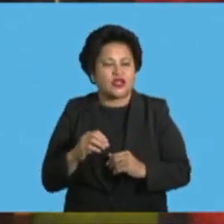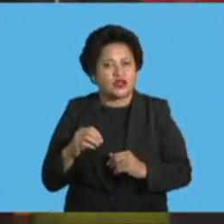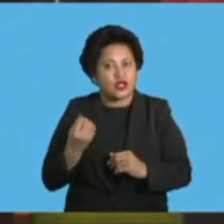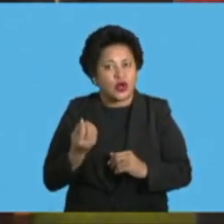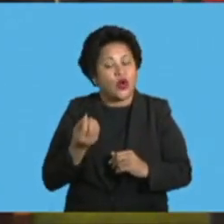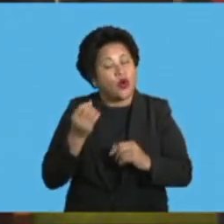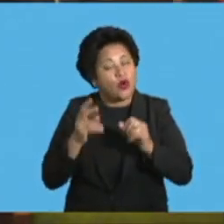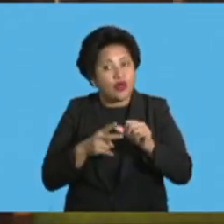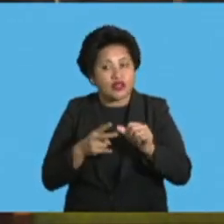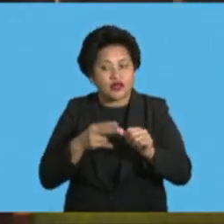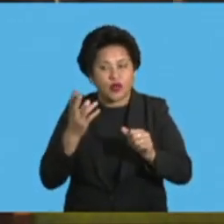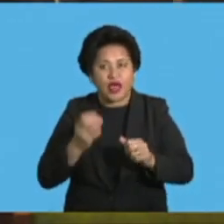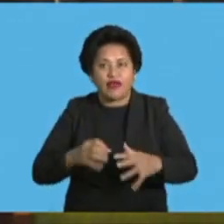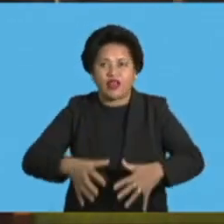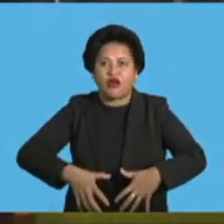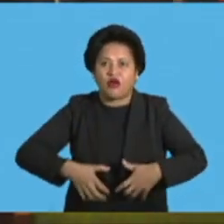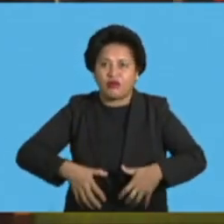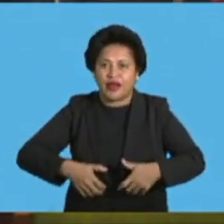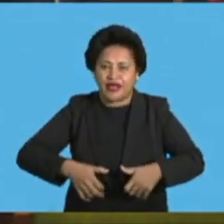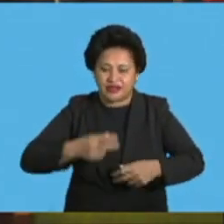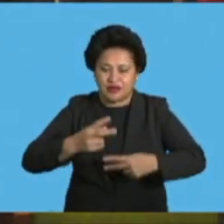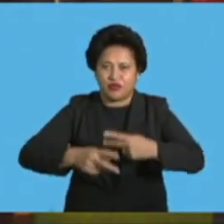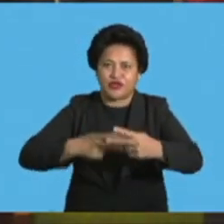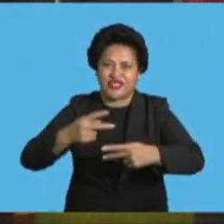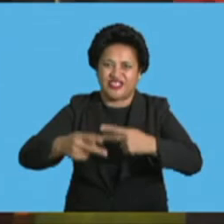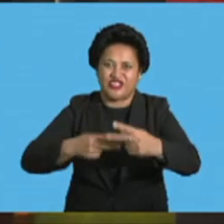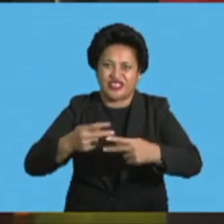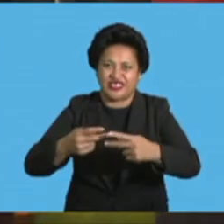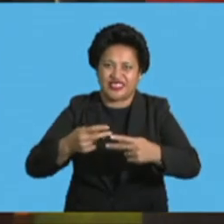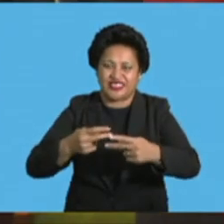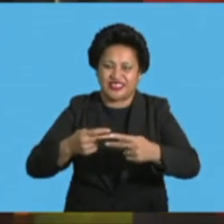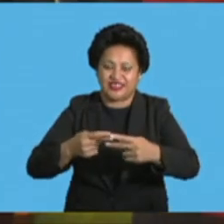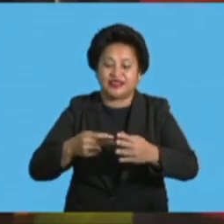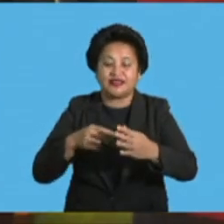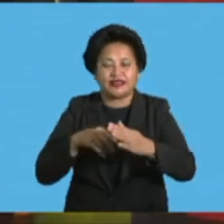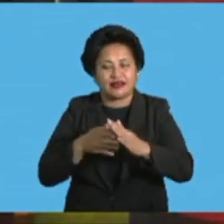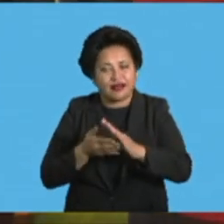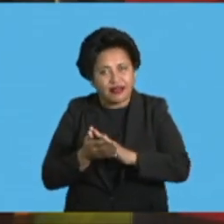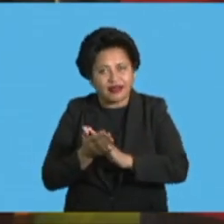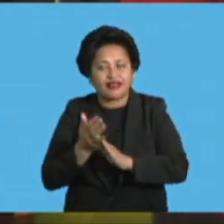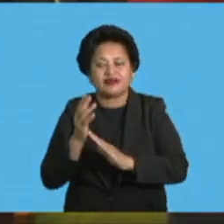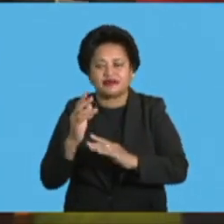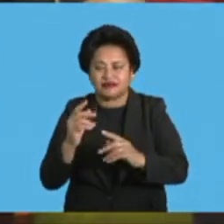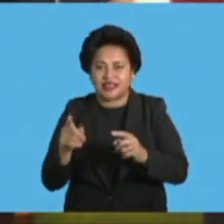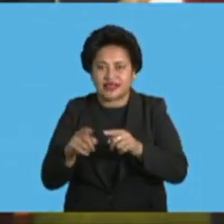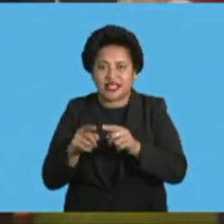procedures under the Employment Relations Act. Any decision of the Public